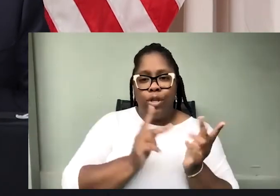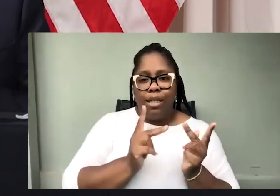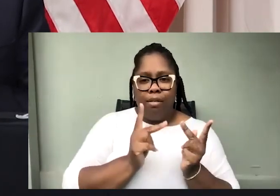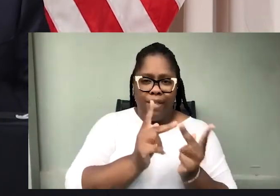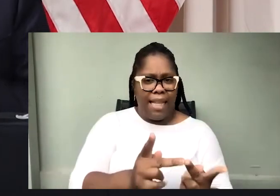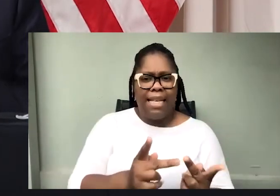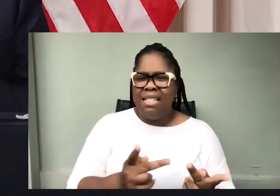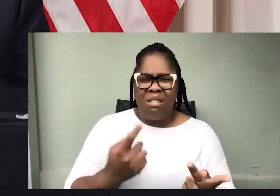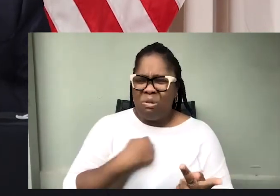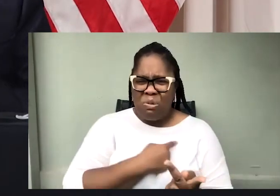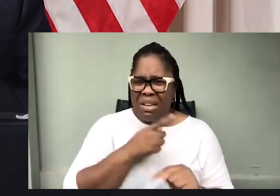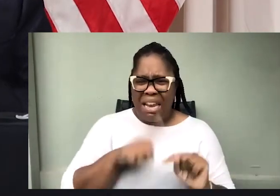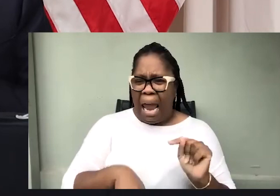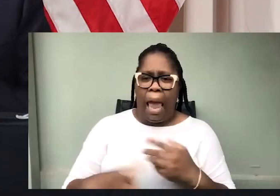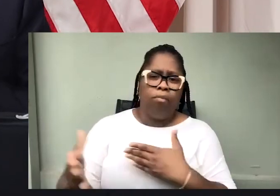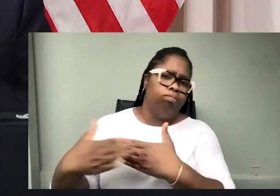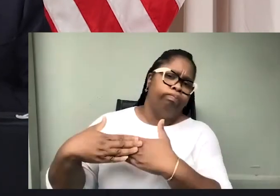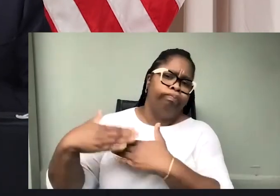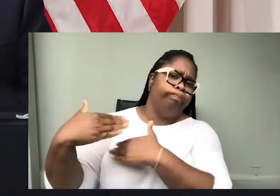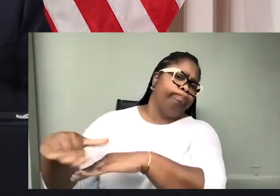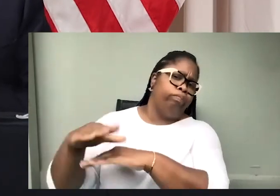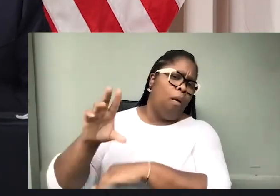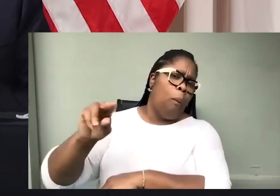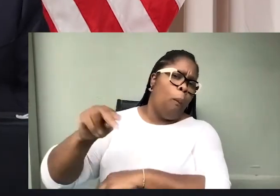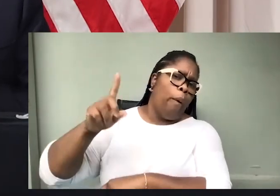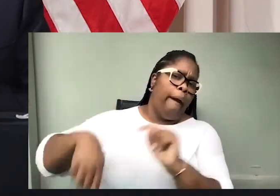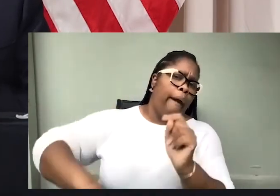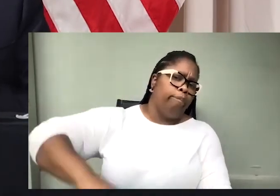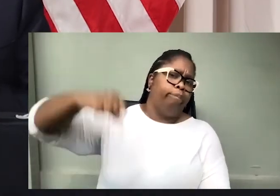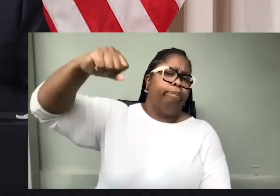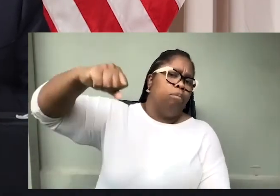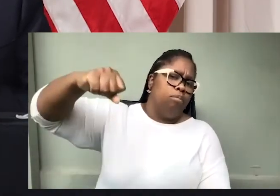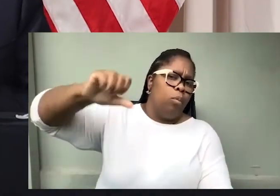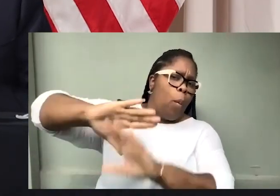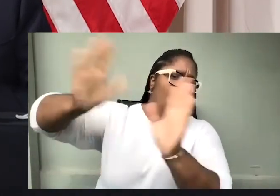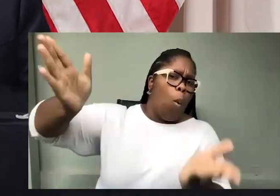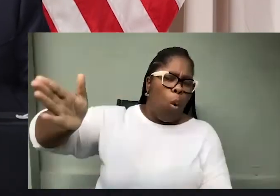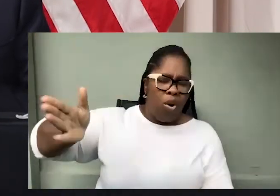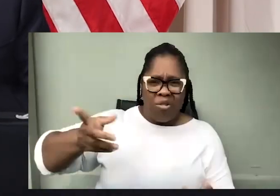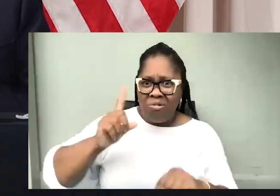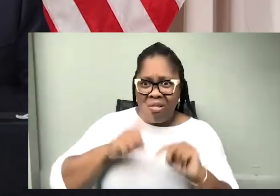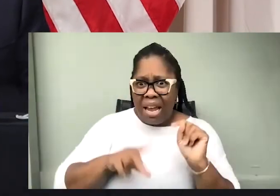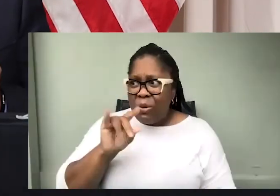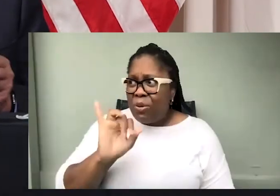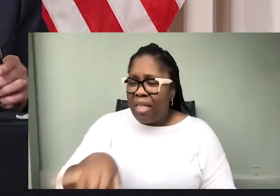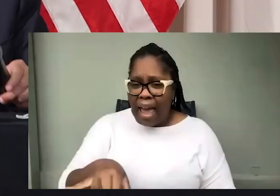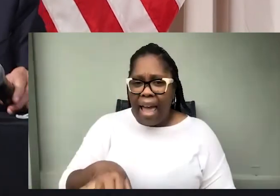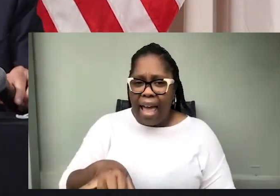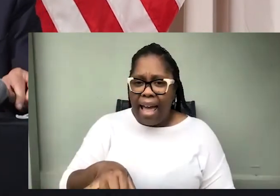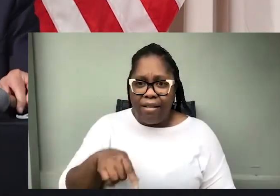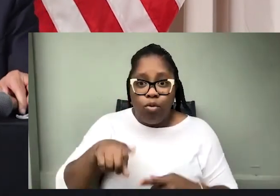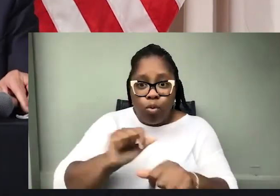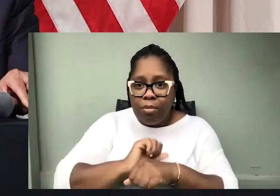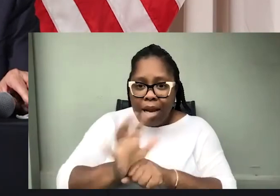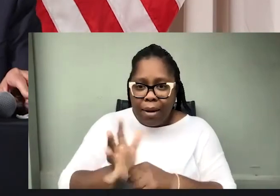We simply can't draw up the bridge and say no one will be admitted during the course of this pandemic.